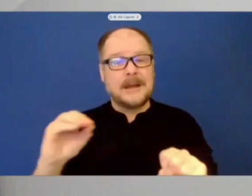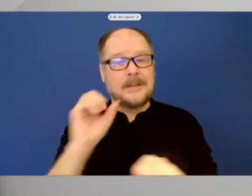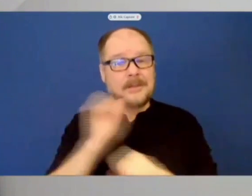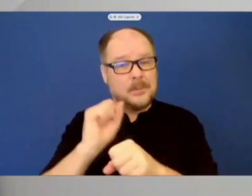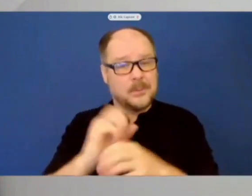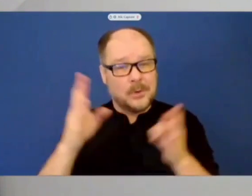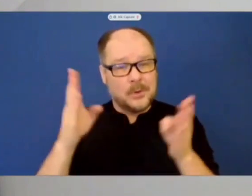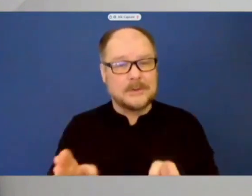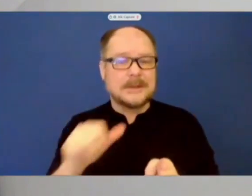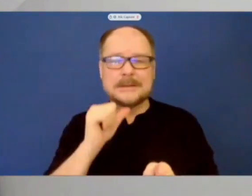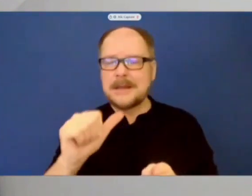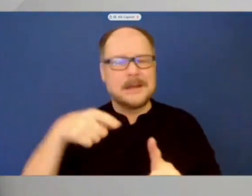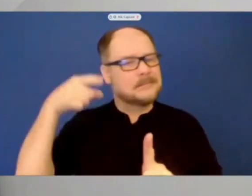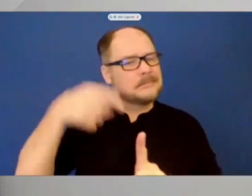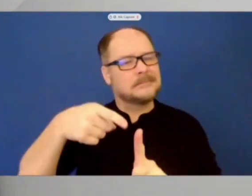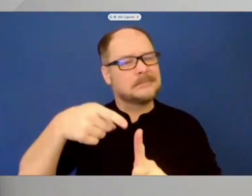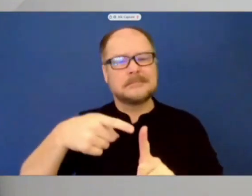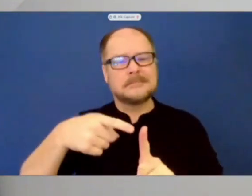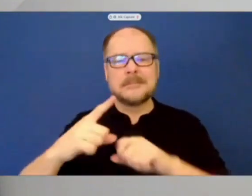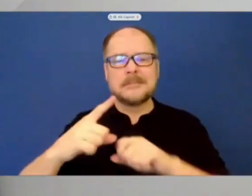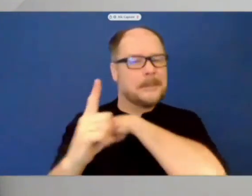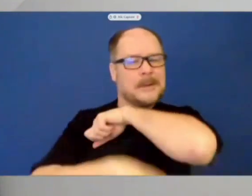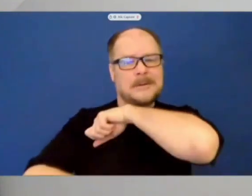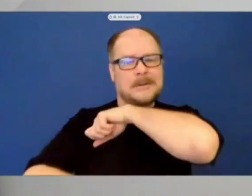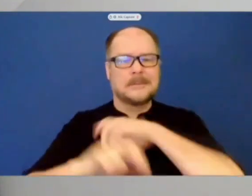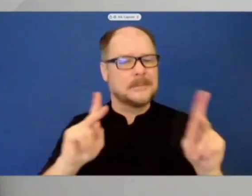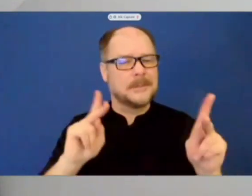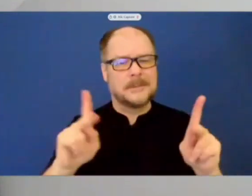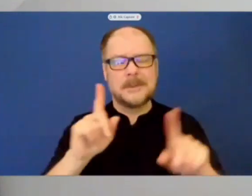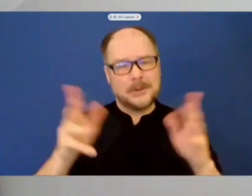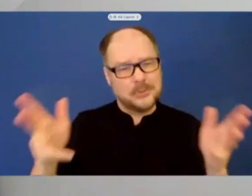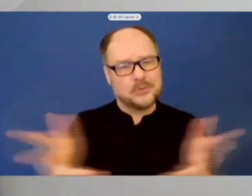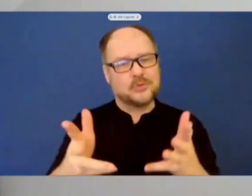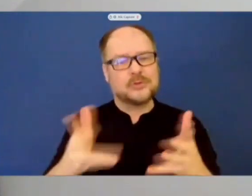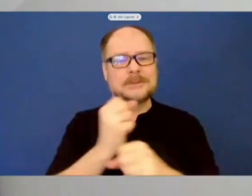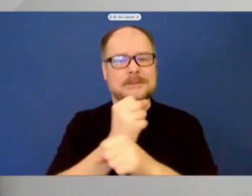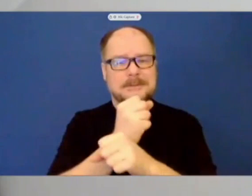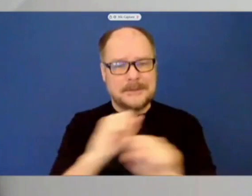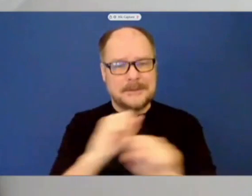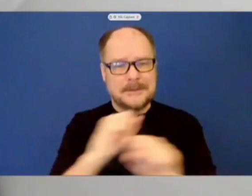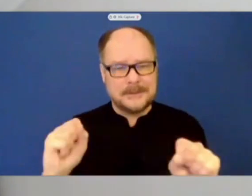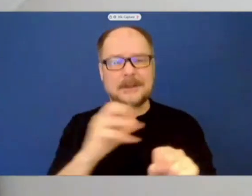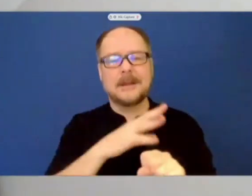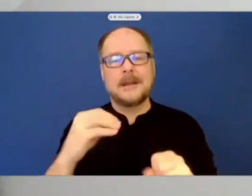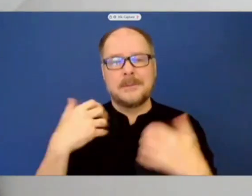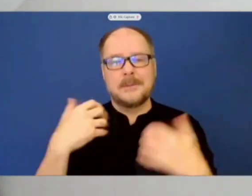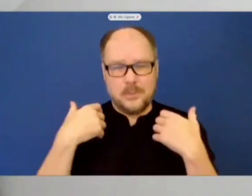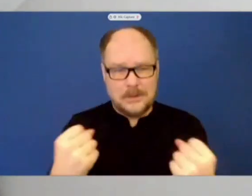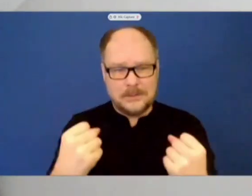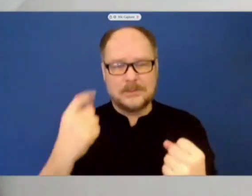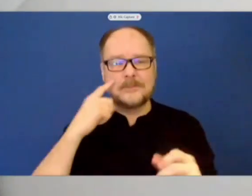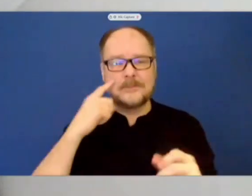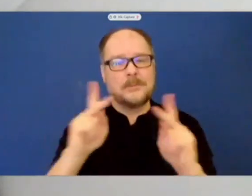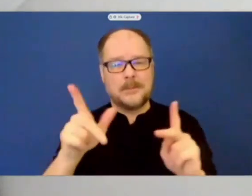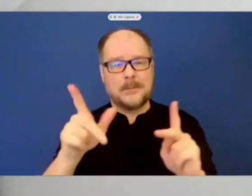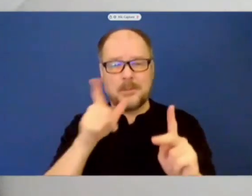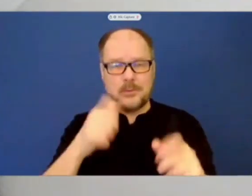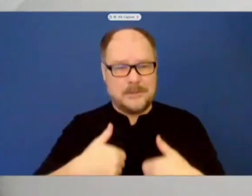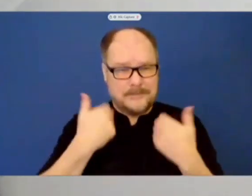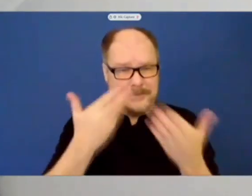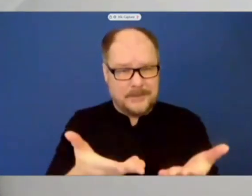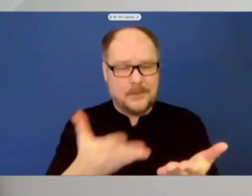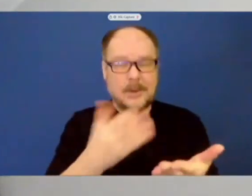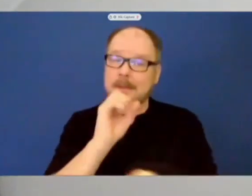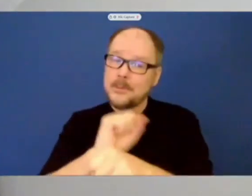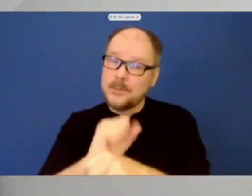not about being punitive. It is really about just encouraging safety and wellness for people that are there, and then having